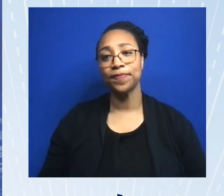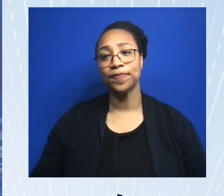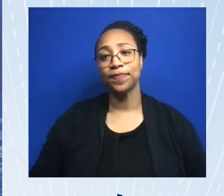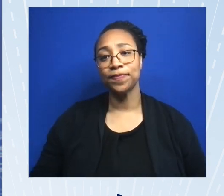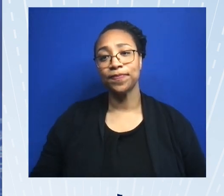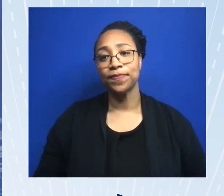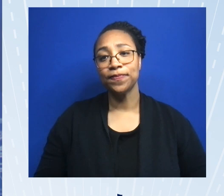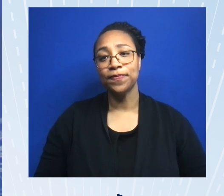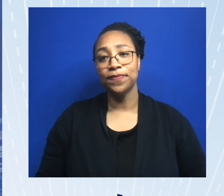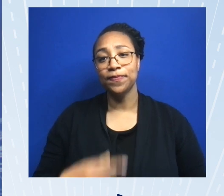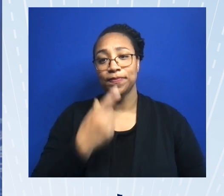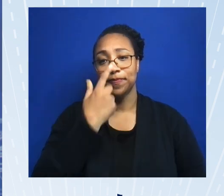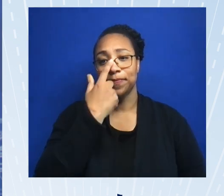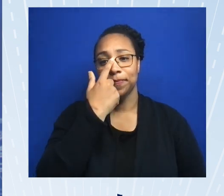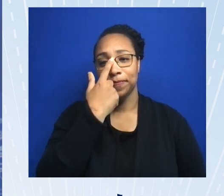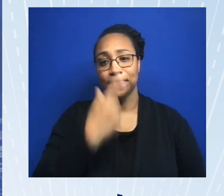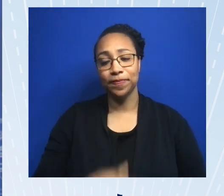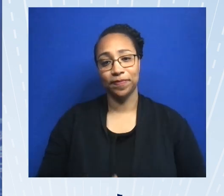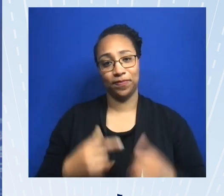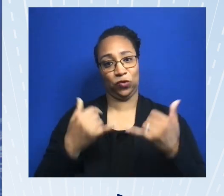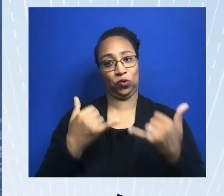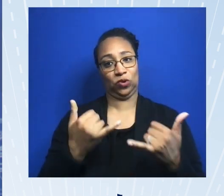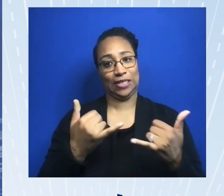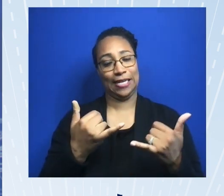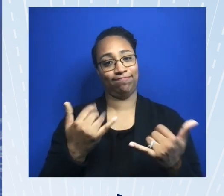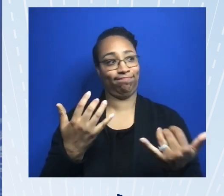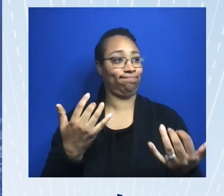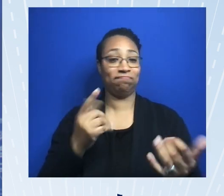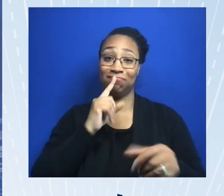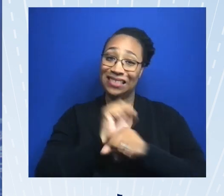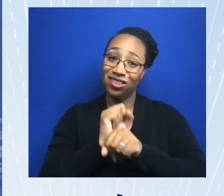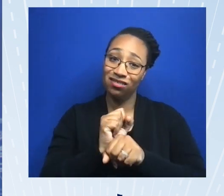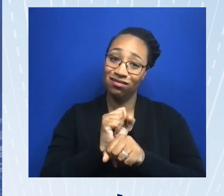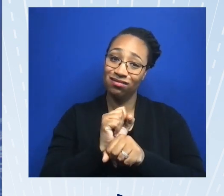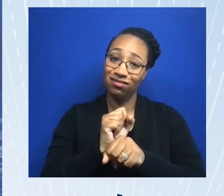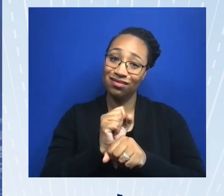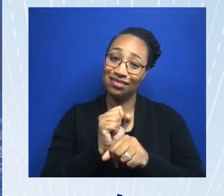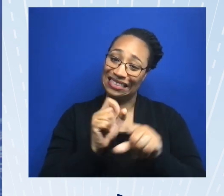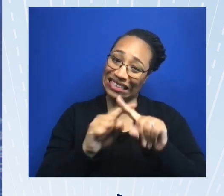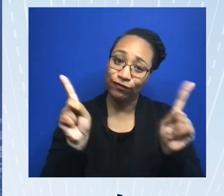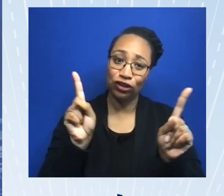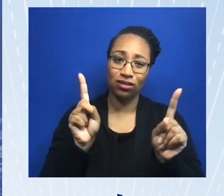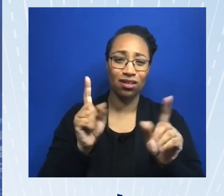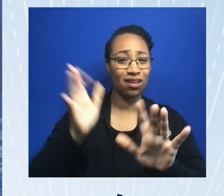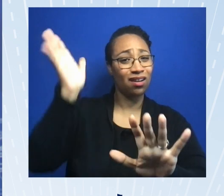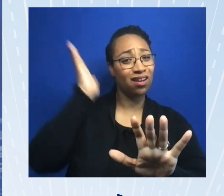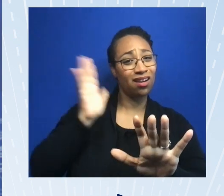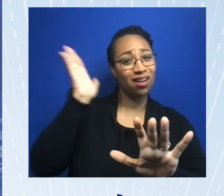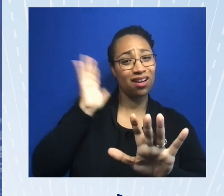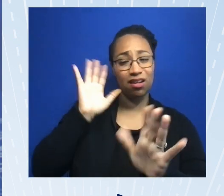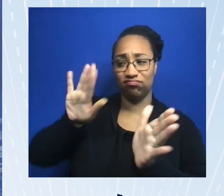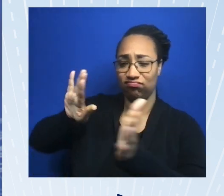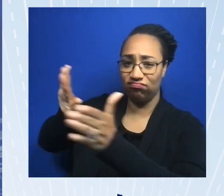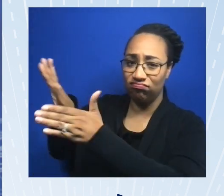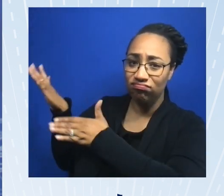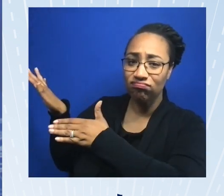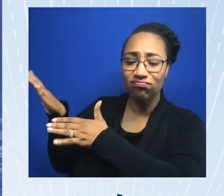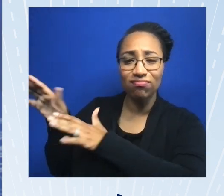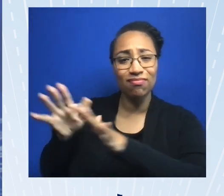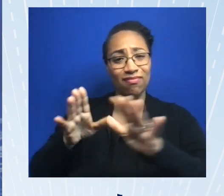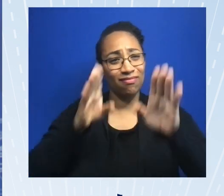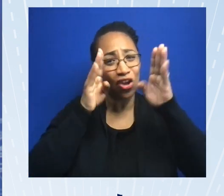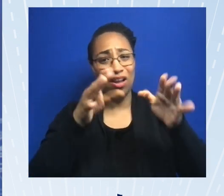from dedicated leaders across this administration and beyond, reflects an